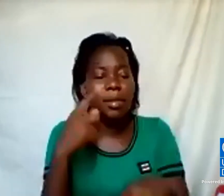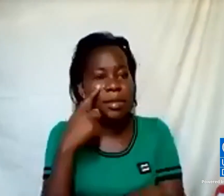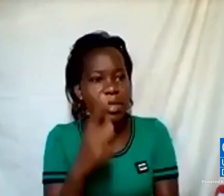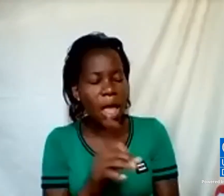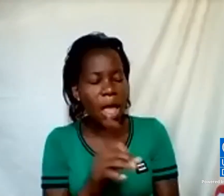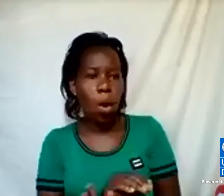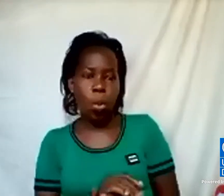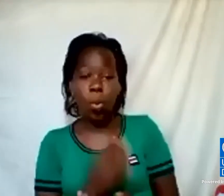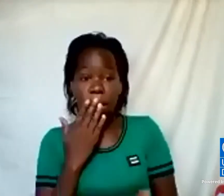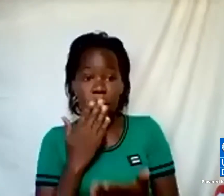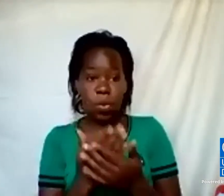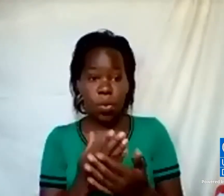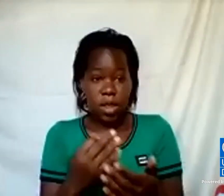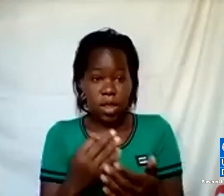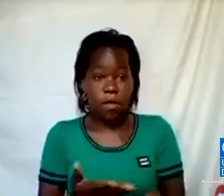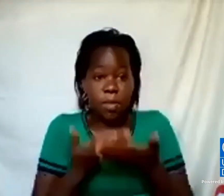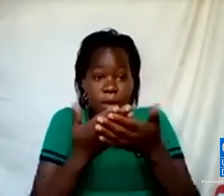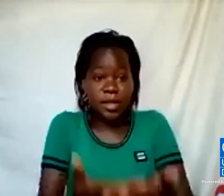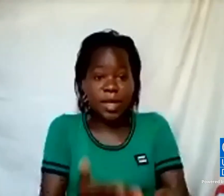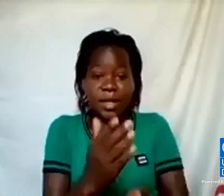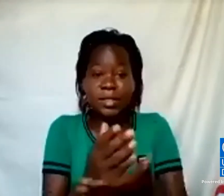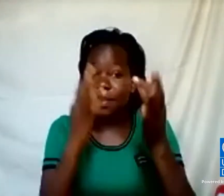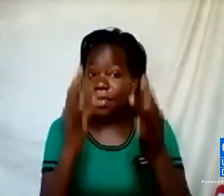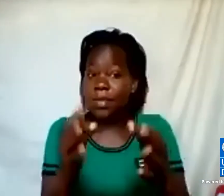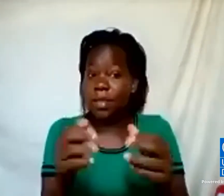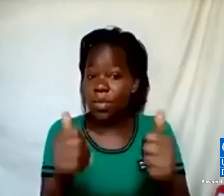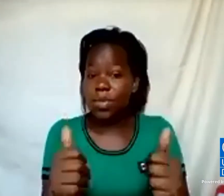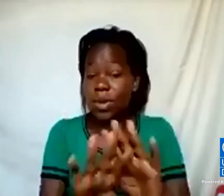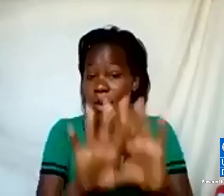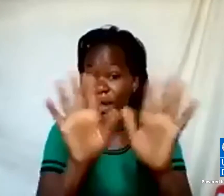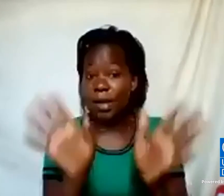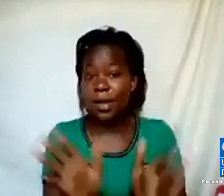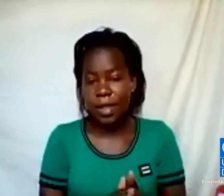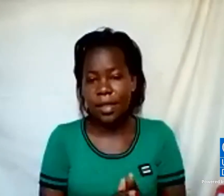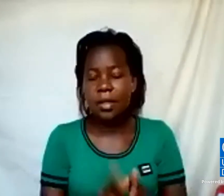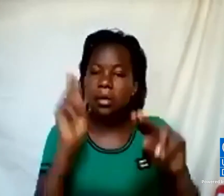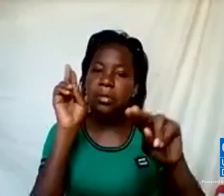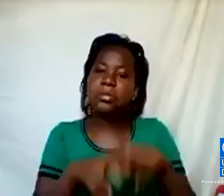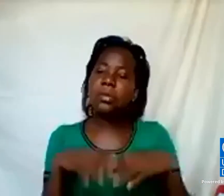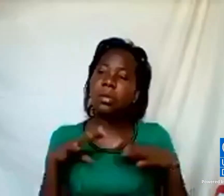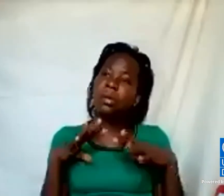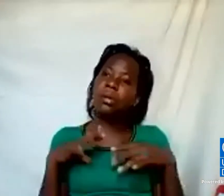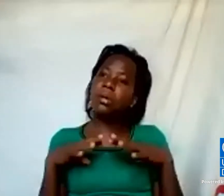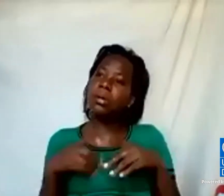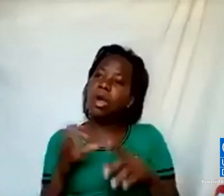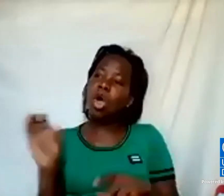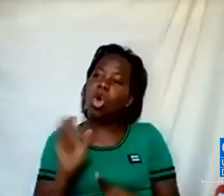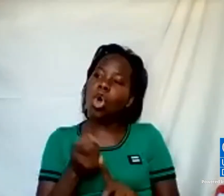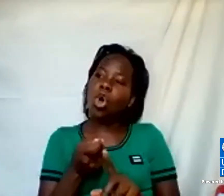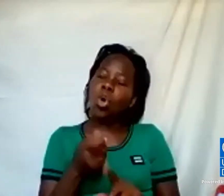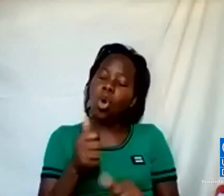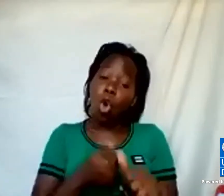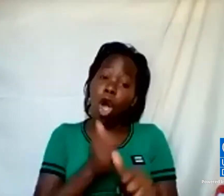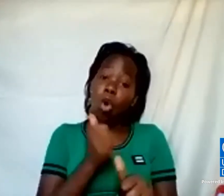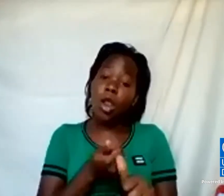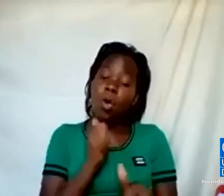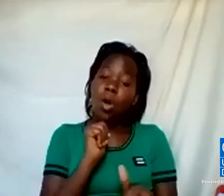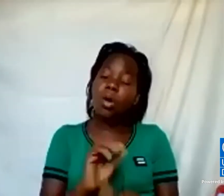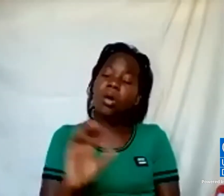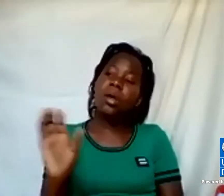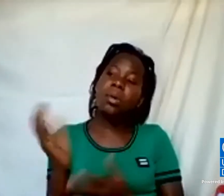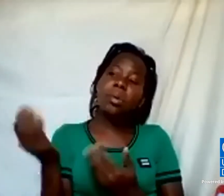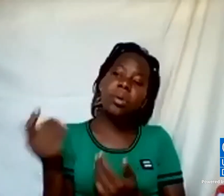you present yourself into the spotlight. So you are not going to sit behind and you think Coca-Cola will see you on how to do something. There is a product